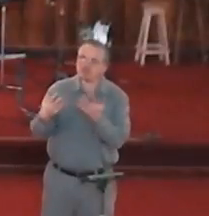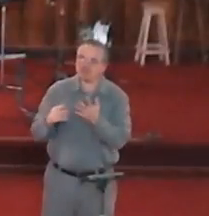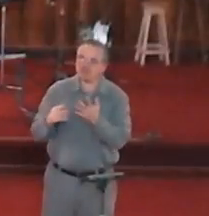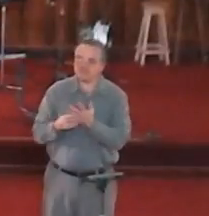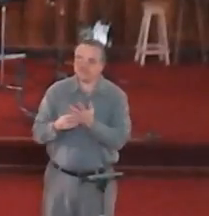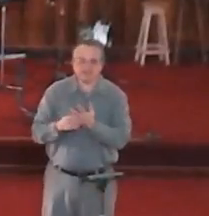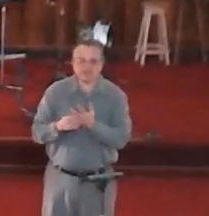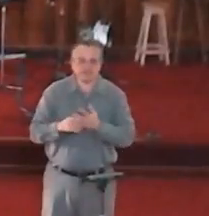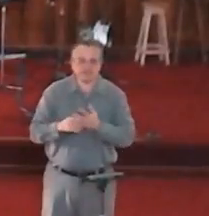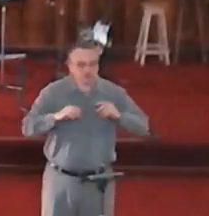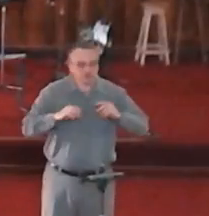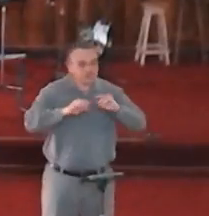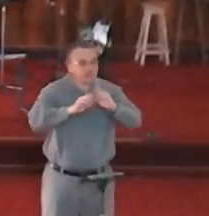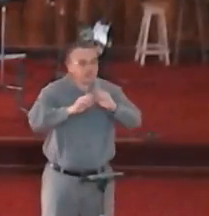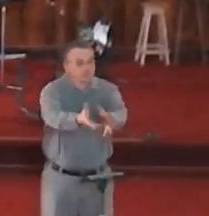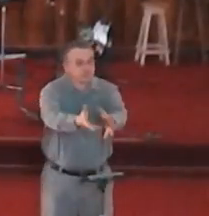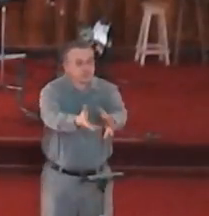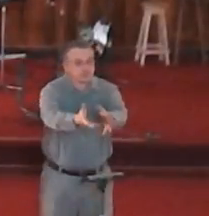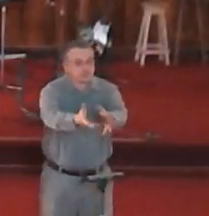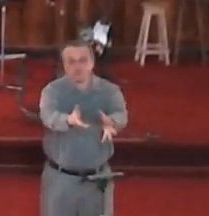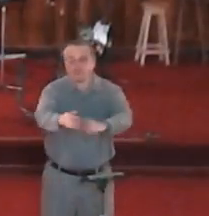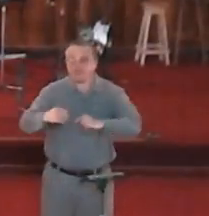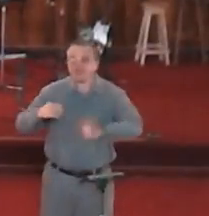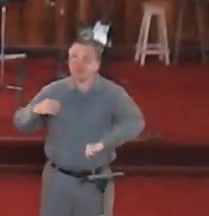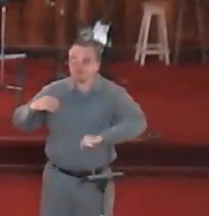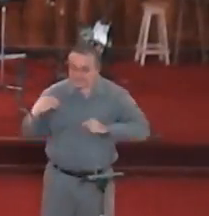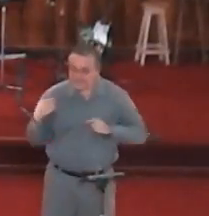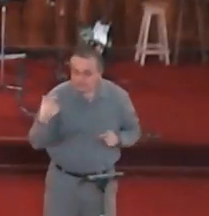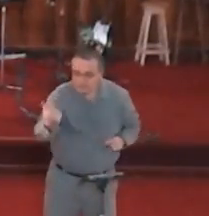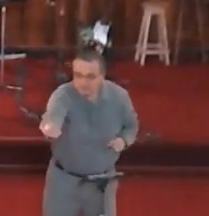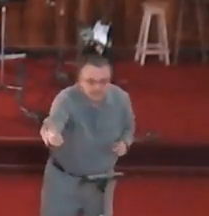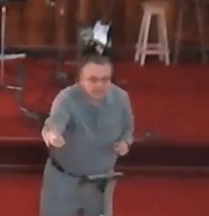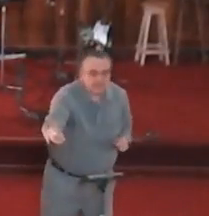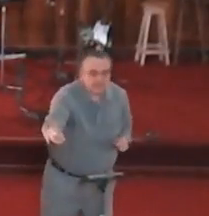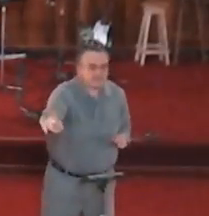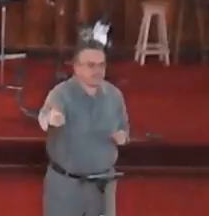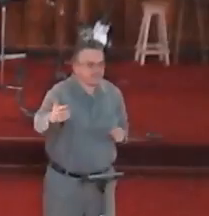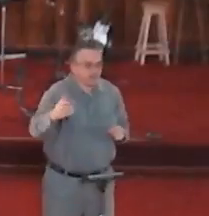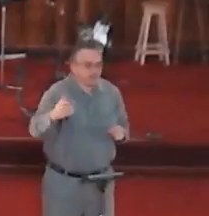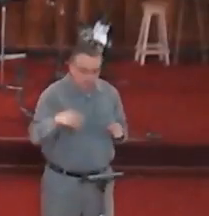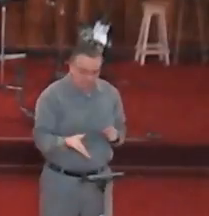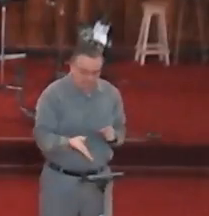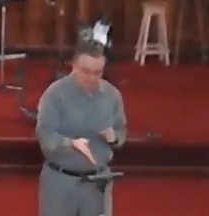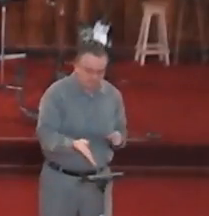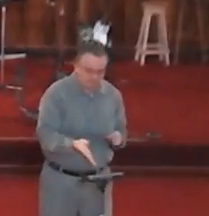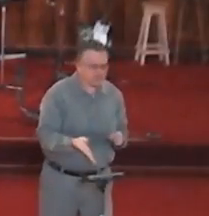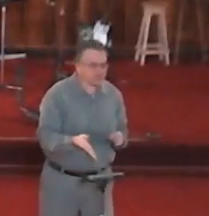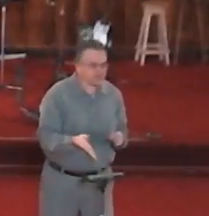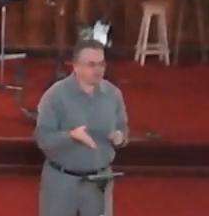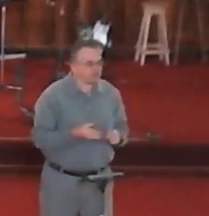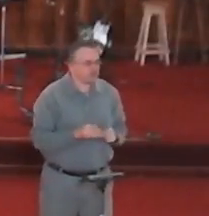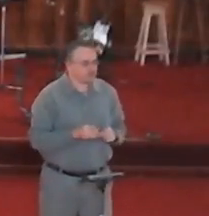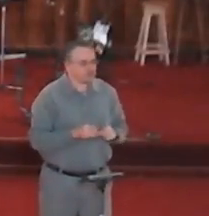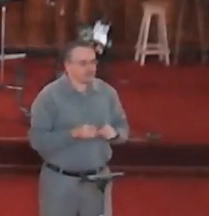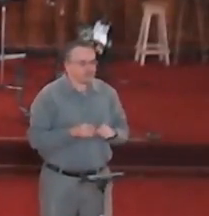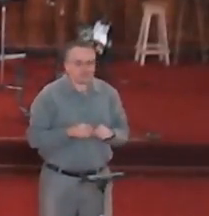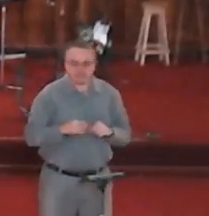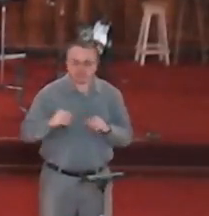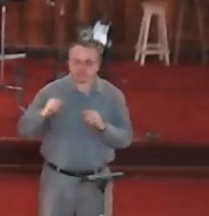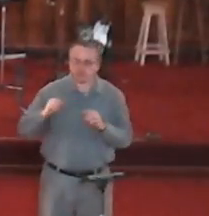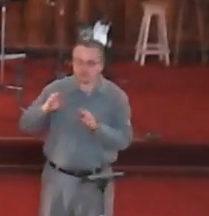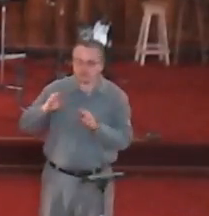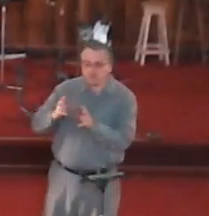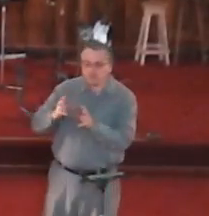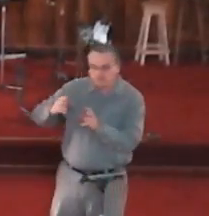había sucedido varias veces cuando hubo un avivamiento en Samaria, mandaron a alguien. Aquí mismo en el capítulo 9 de